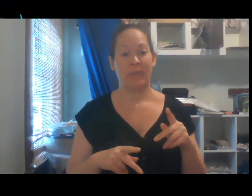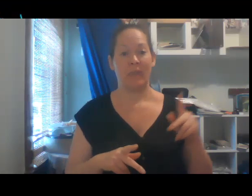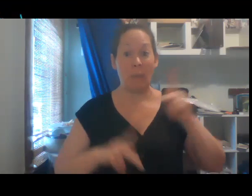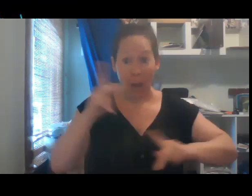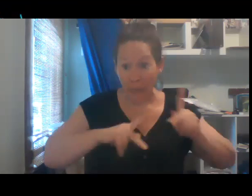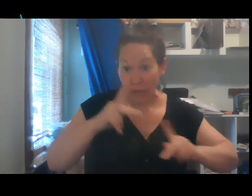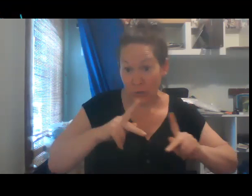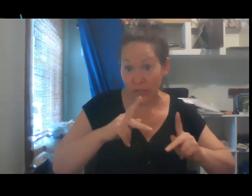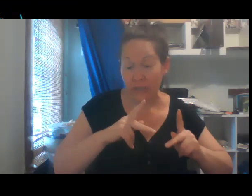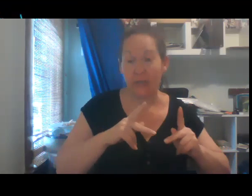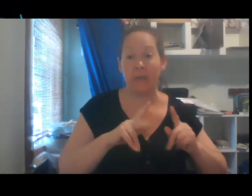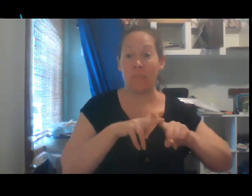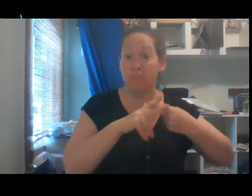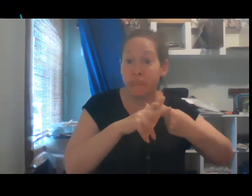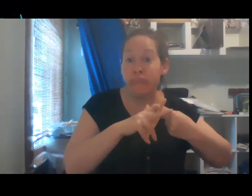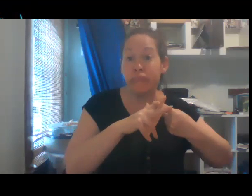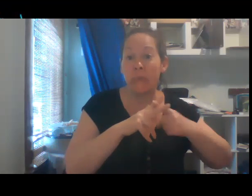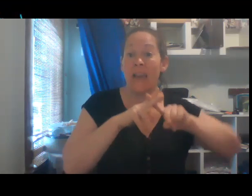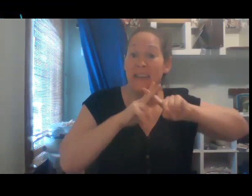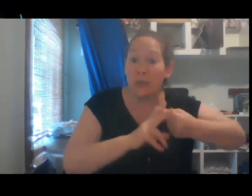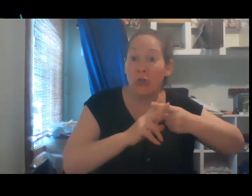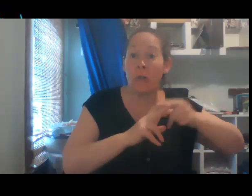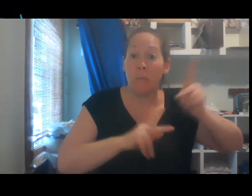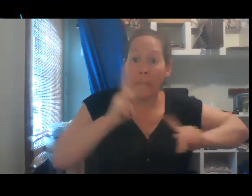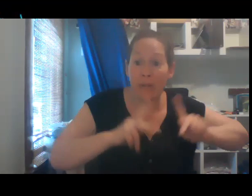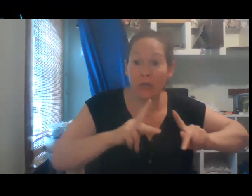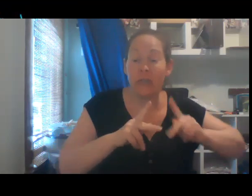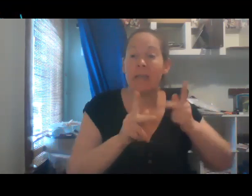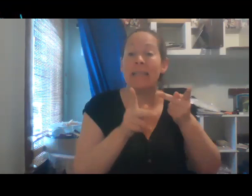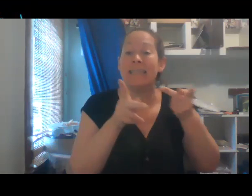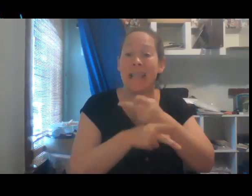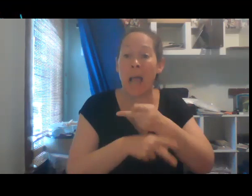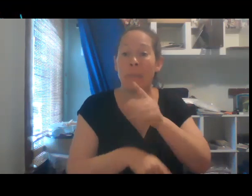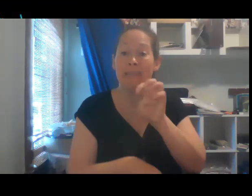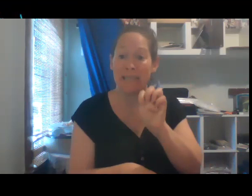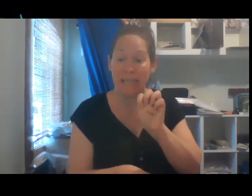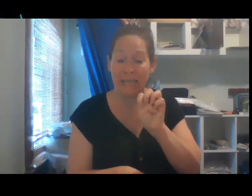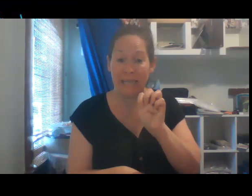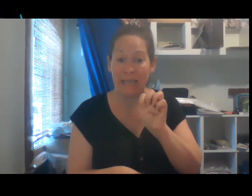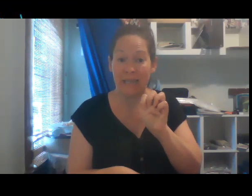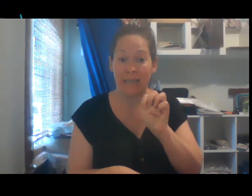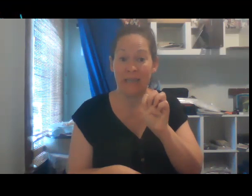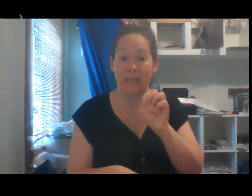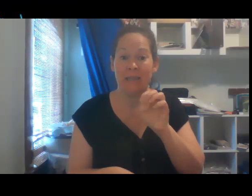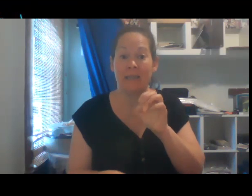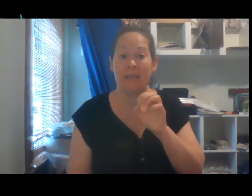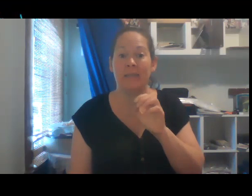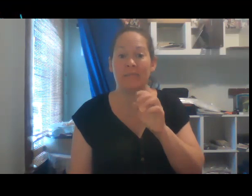is my initial population times E to the